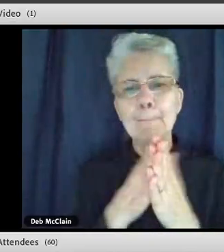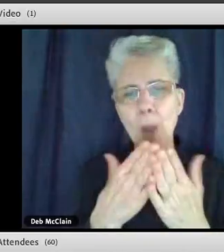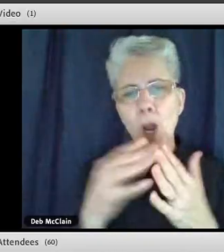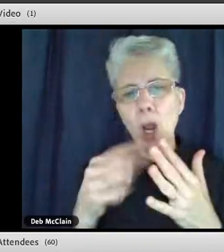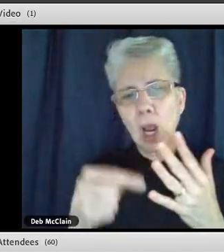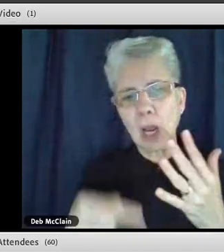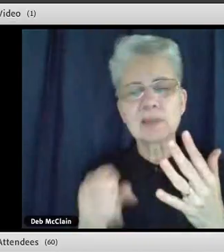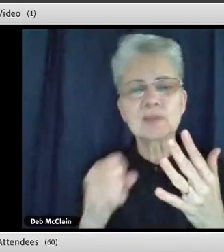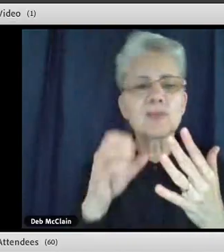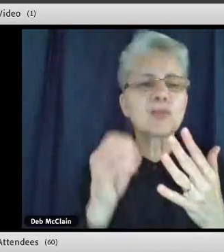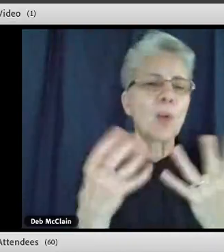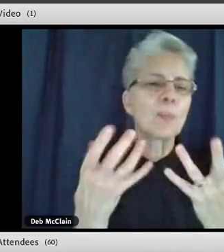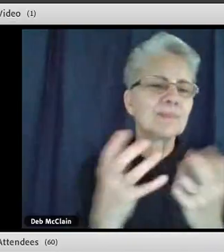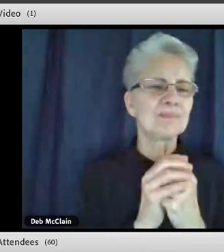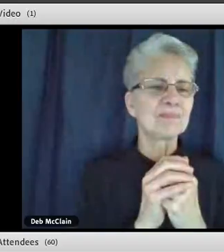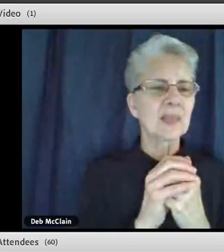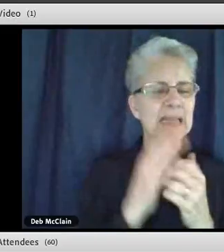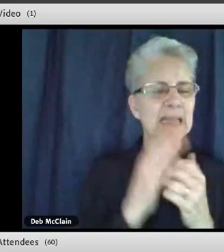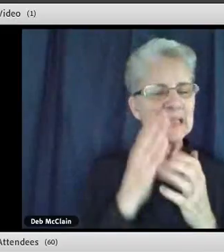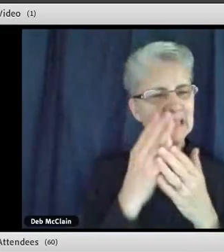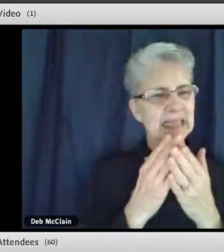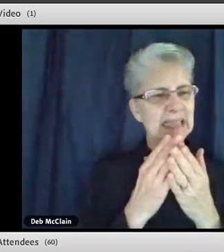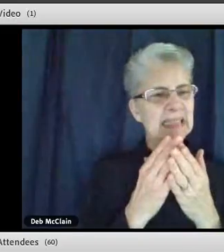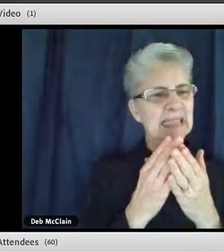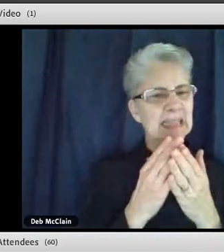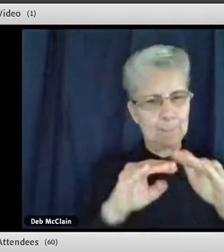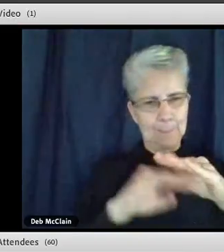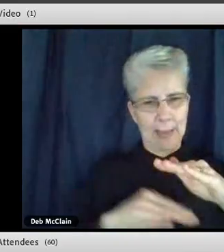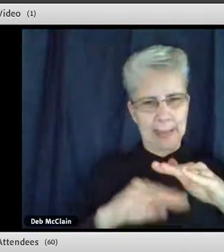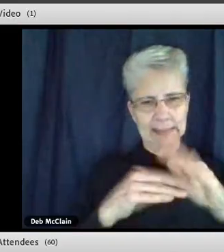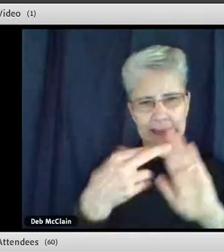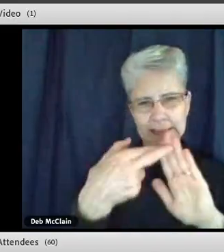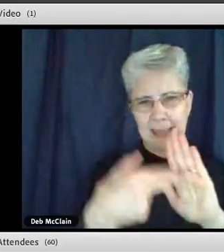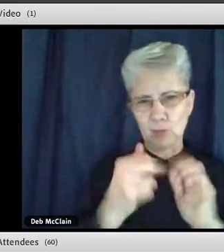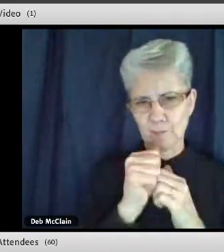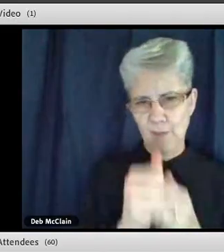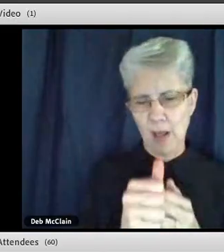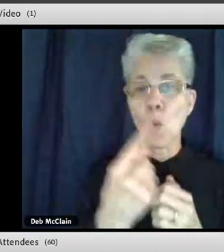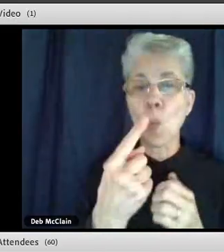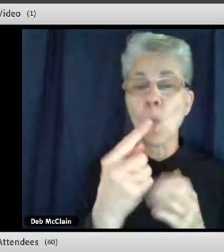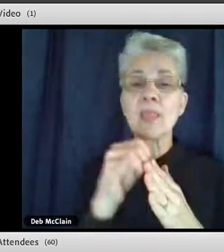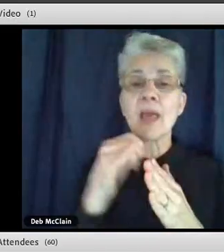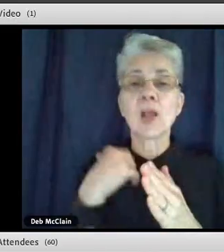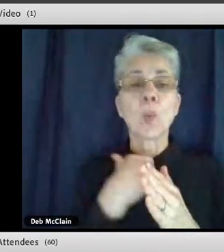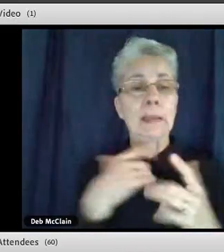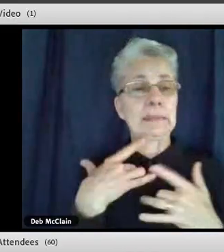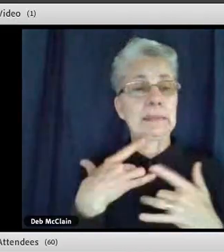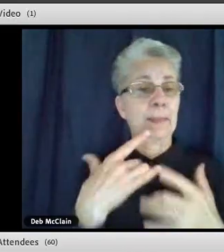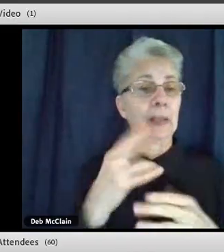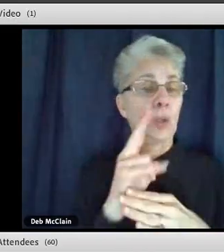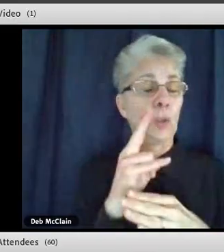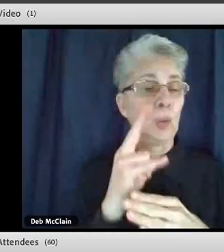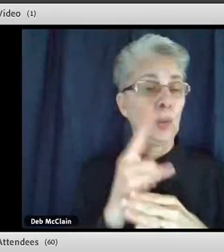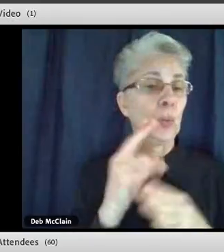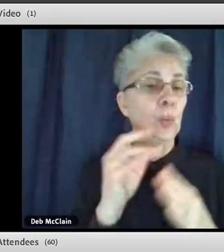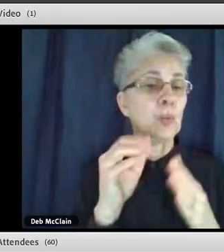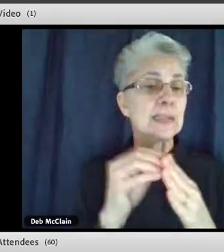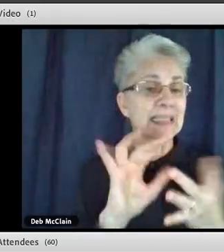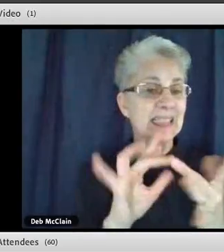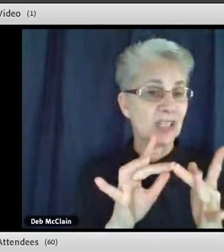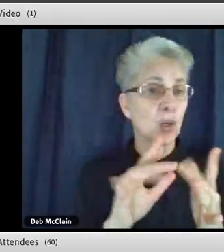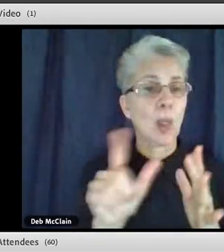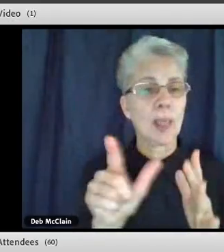So Dublin Core is actually a very basic standard. It's one that we typically use in like digital libraries. You